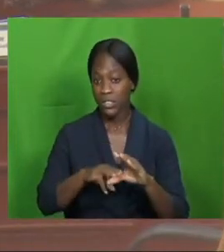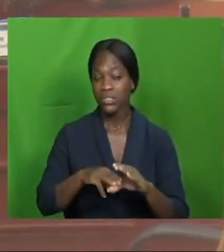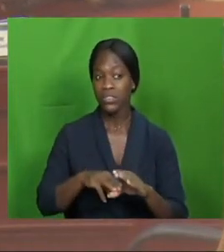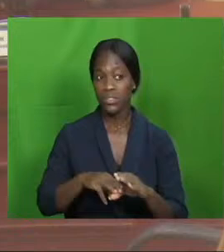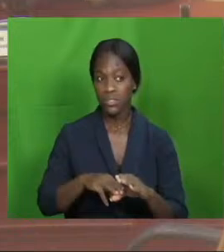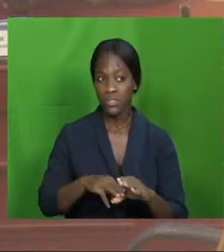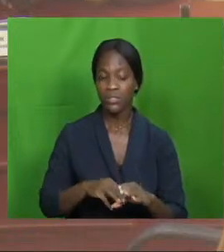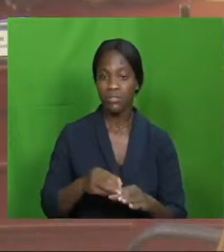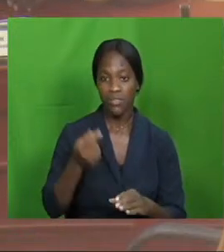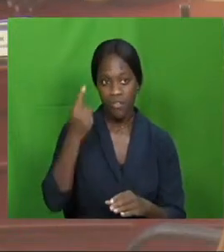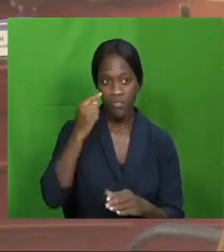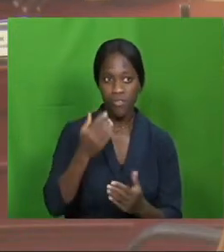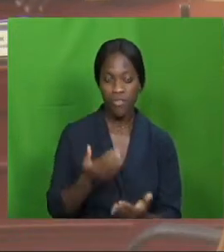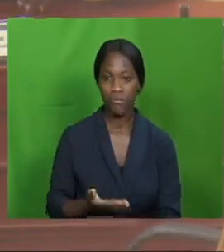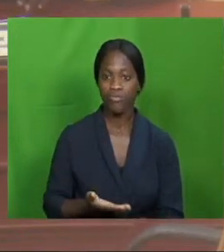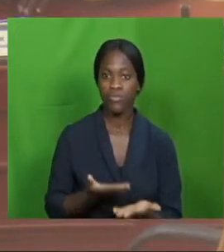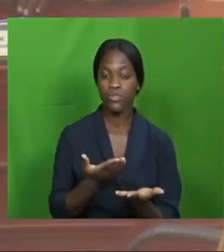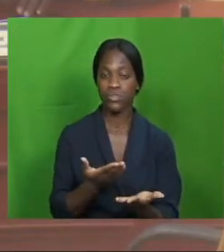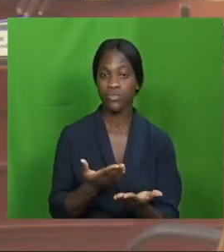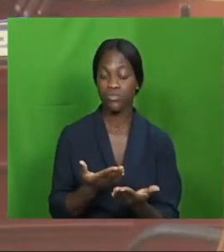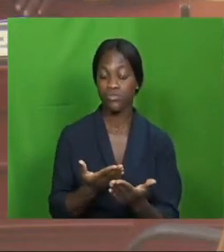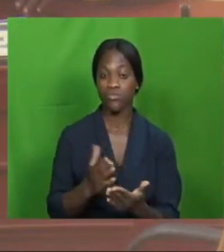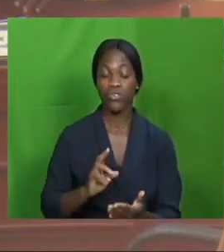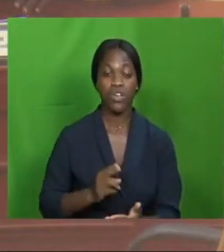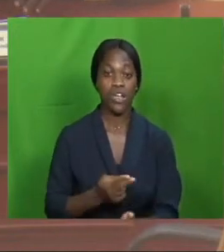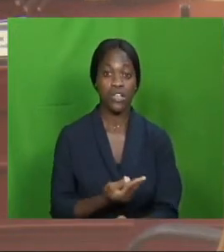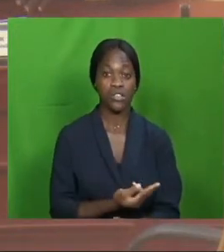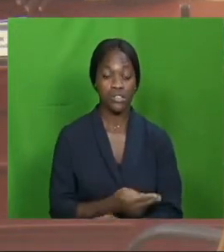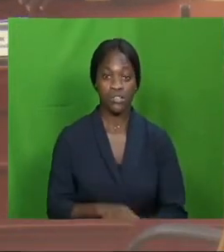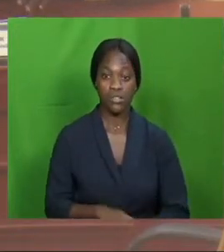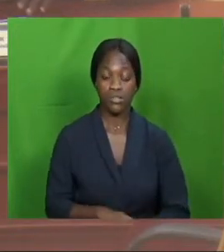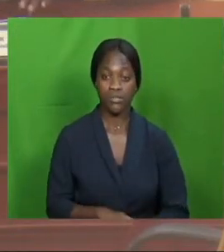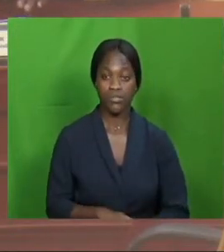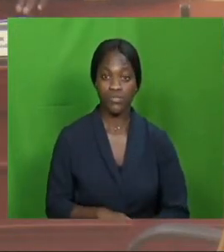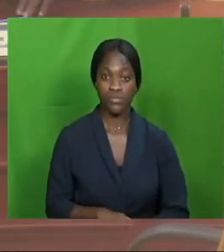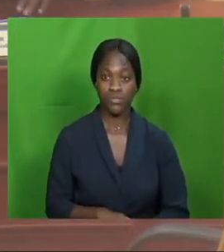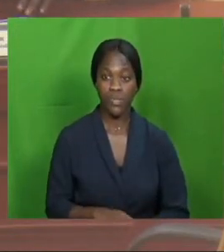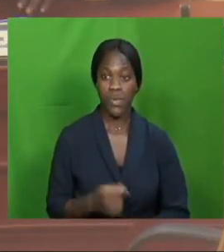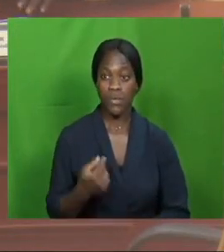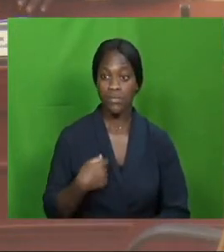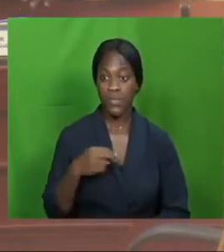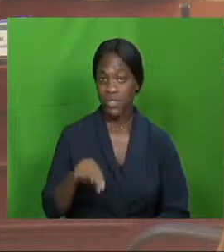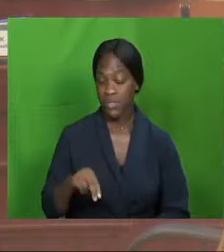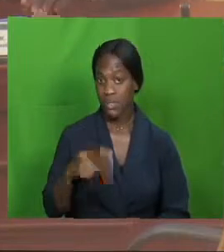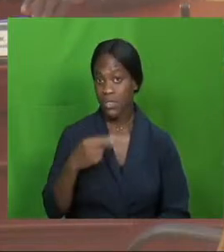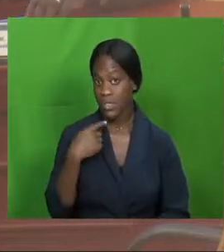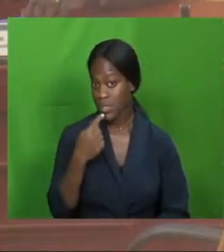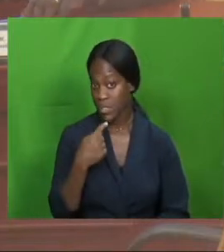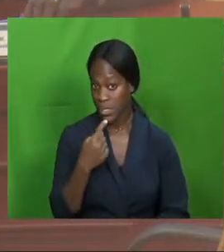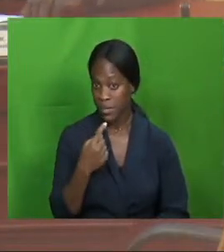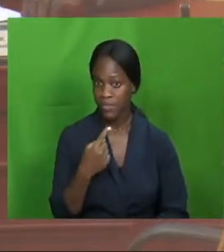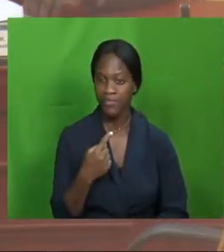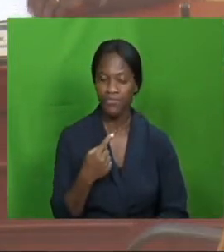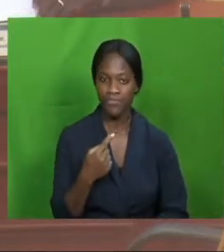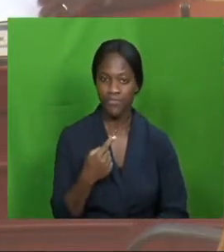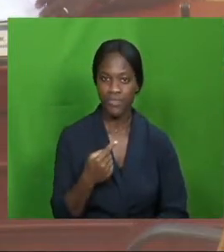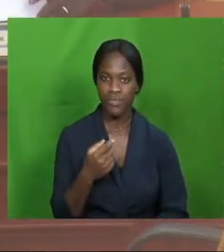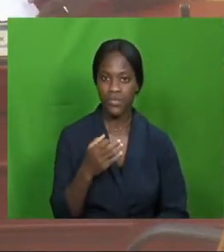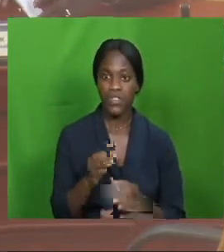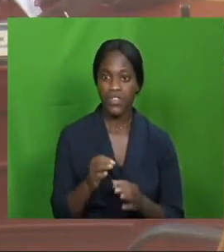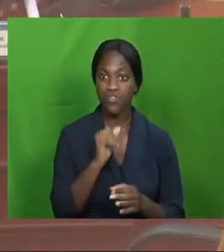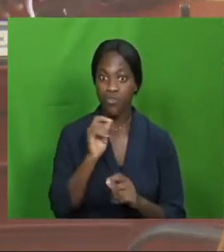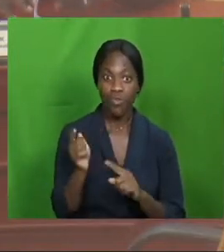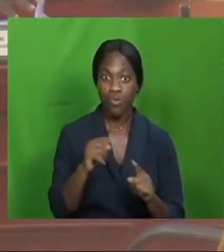the presentation to the House. Mr. Speaker, I must admit it did not take the Pan-African